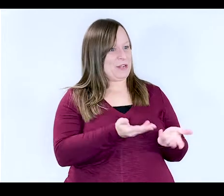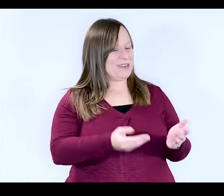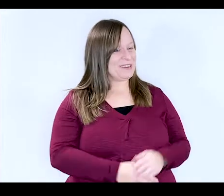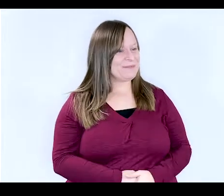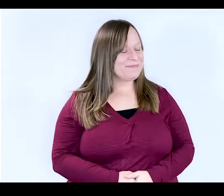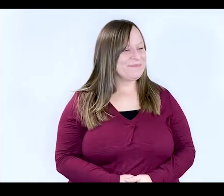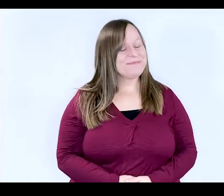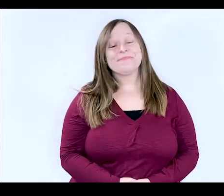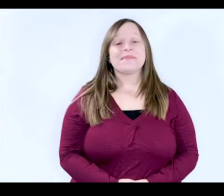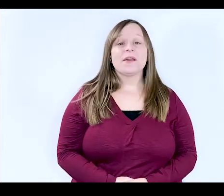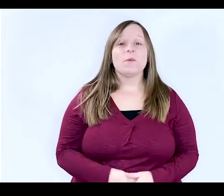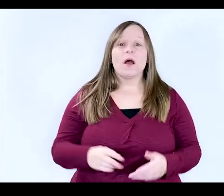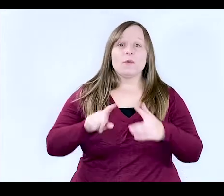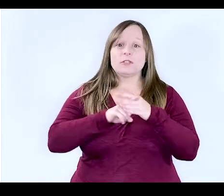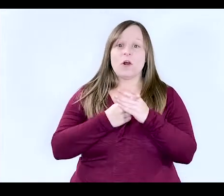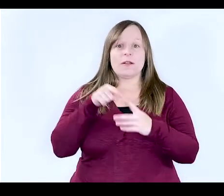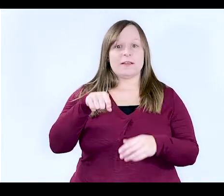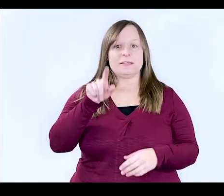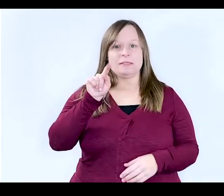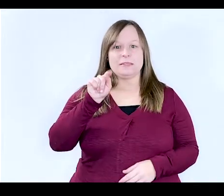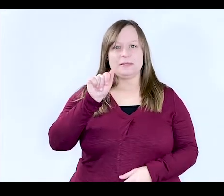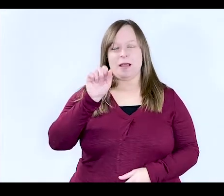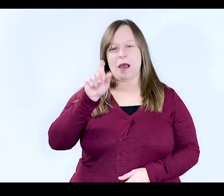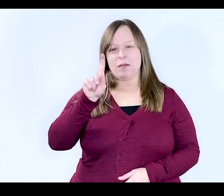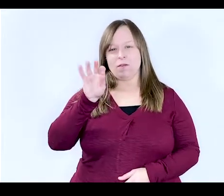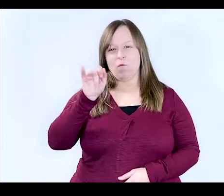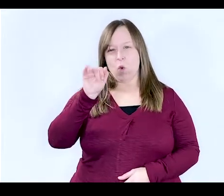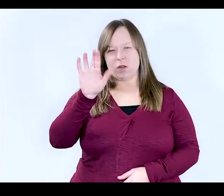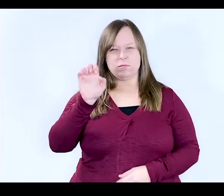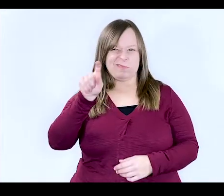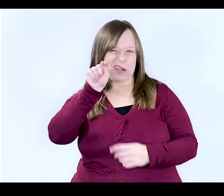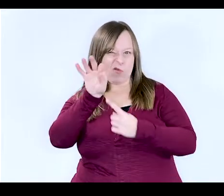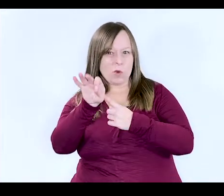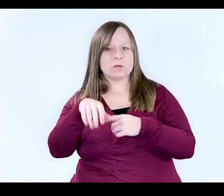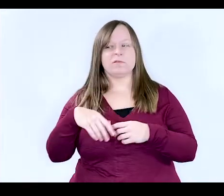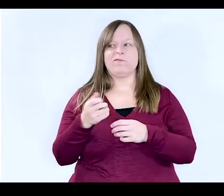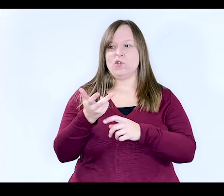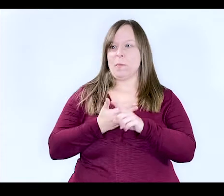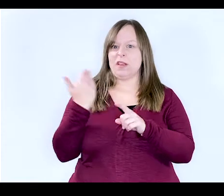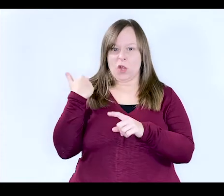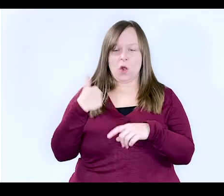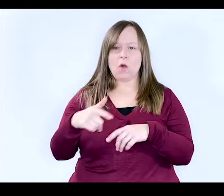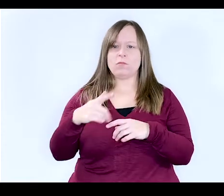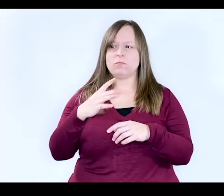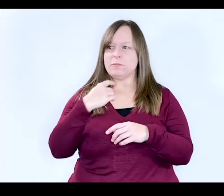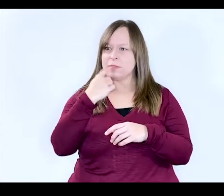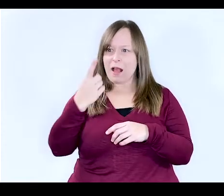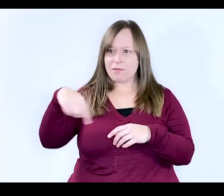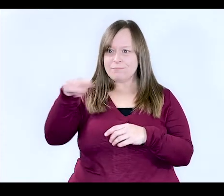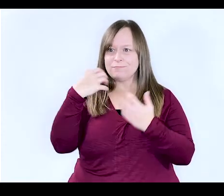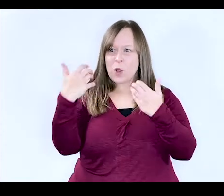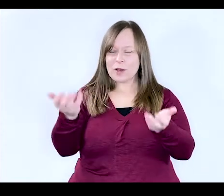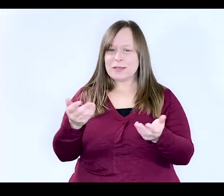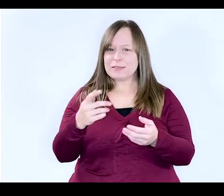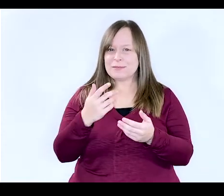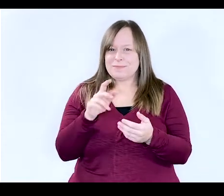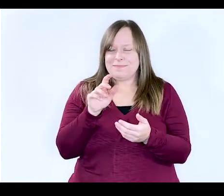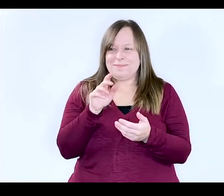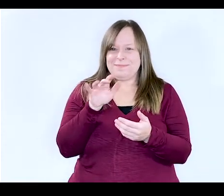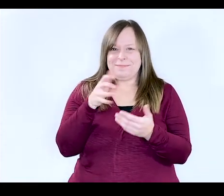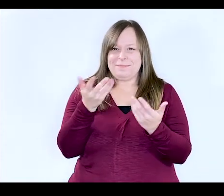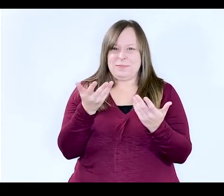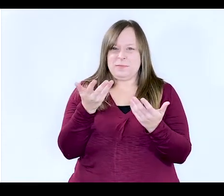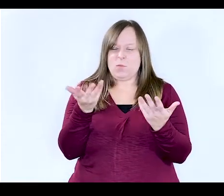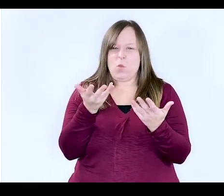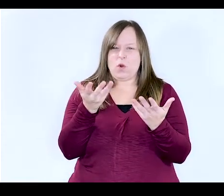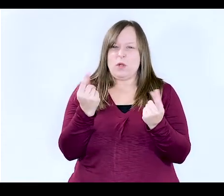very happy to be here. Well, we've started this task force a couple of months ago, and I'd love for you to tell our audience what our C.A.R.E